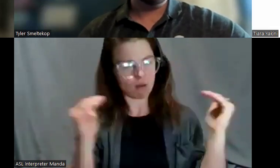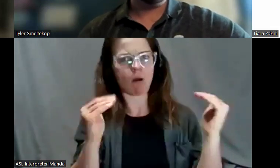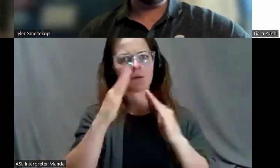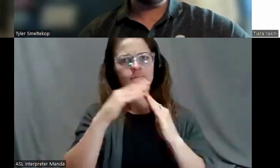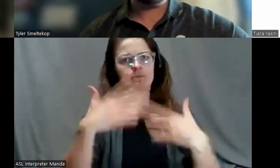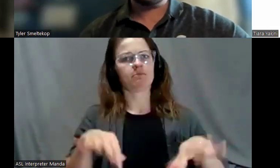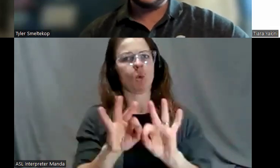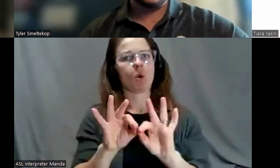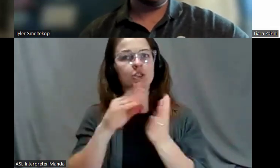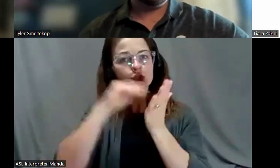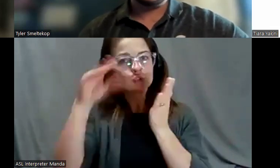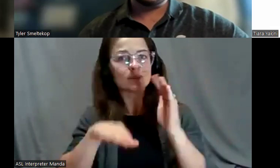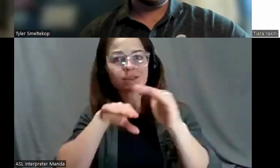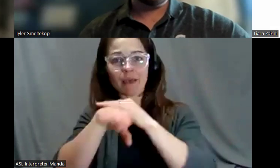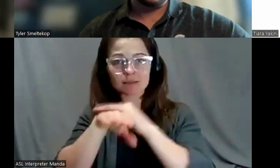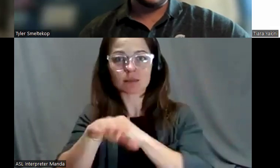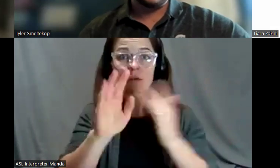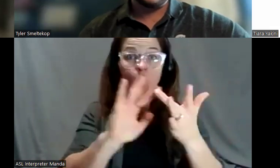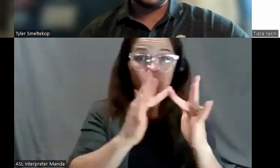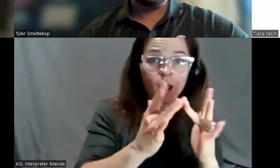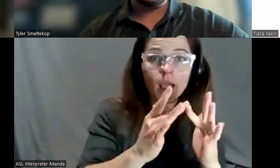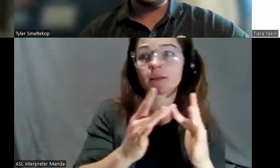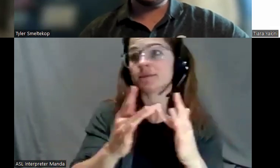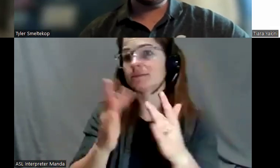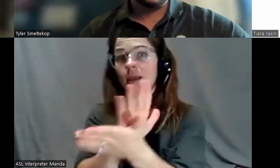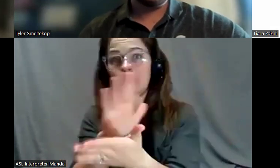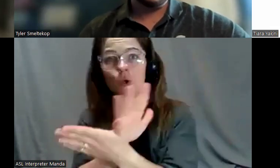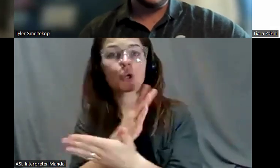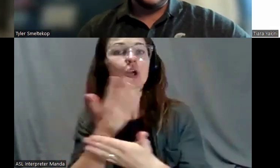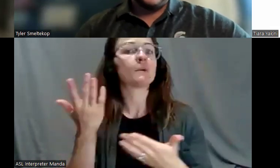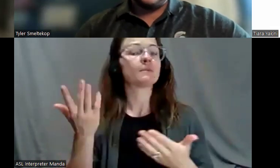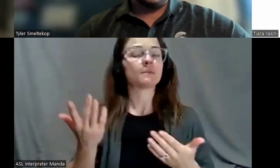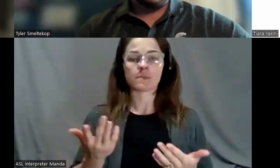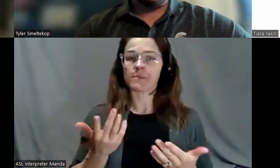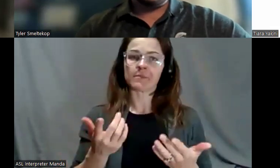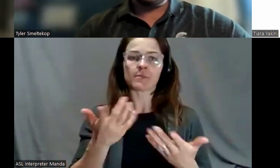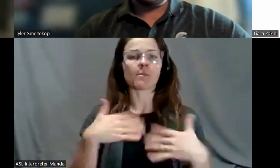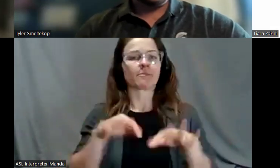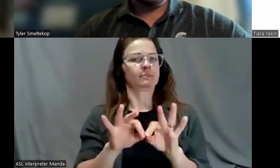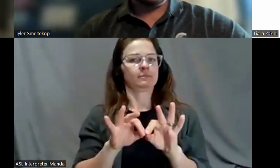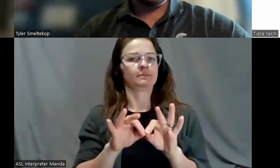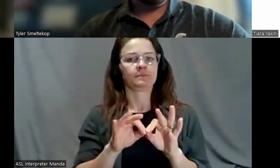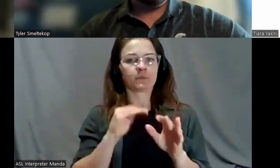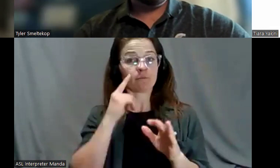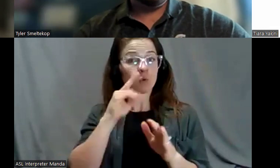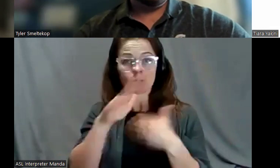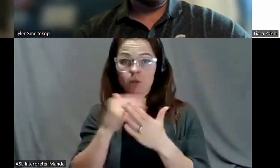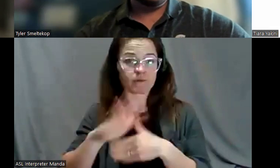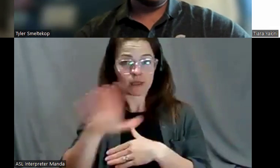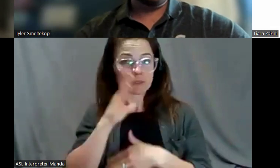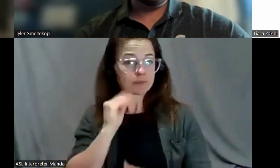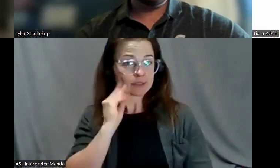to information online in hard copy and in all of their course experiences.